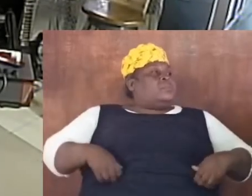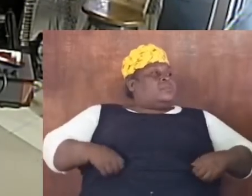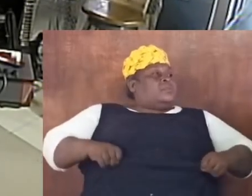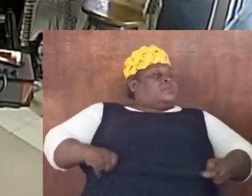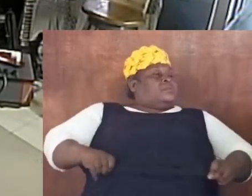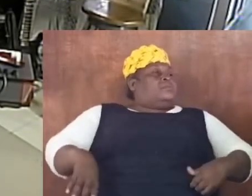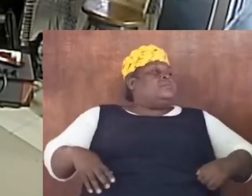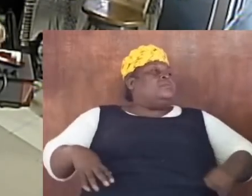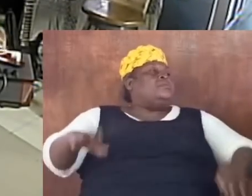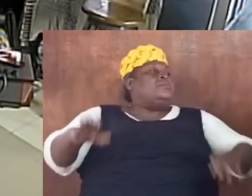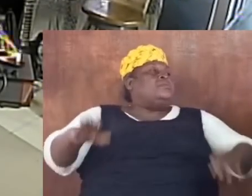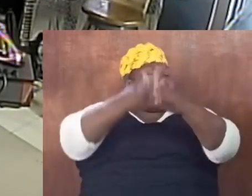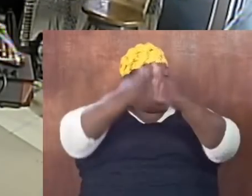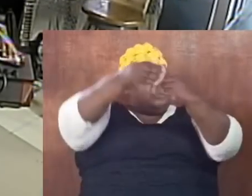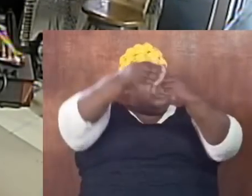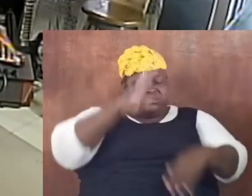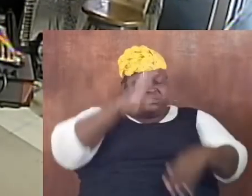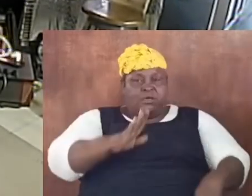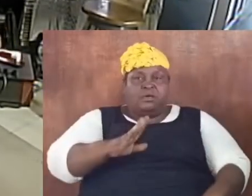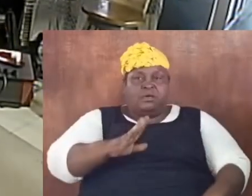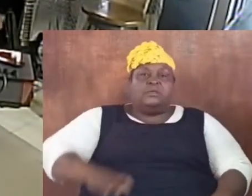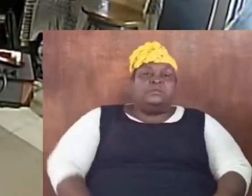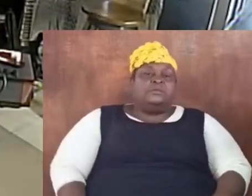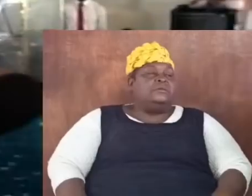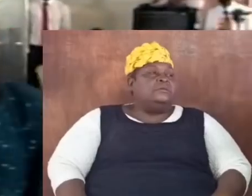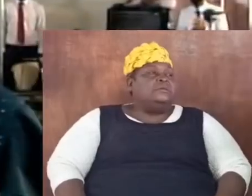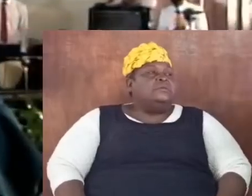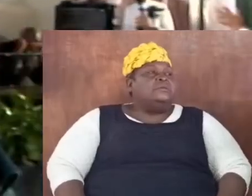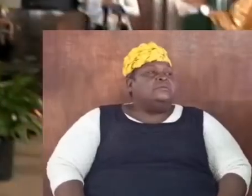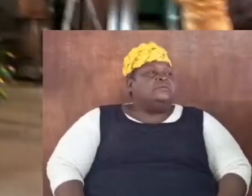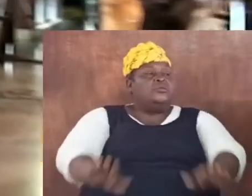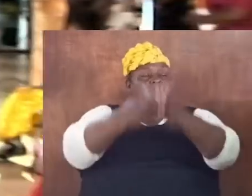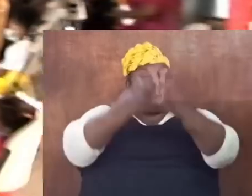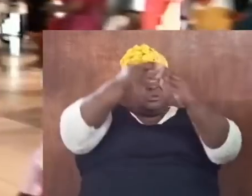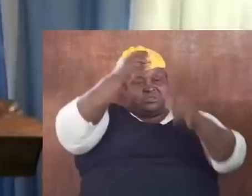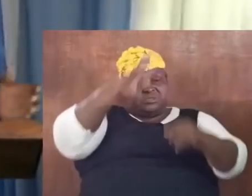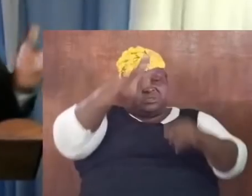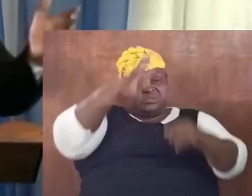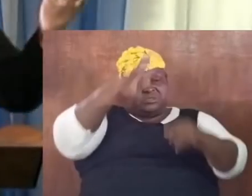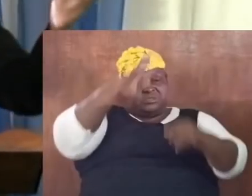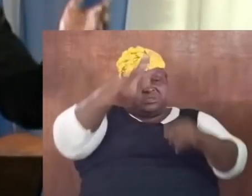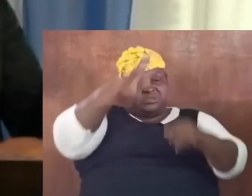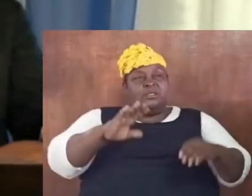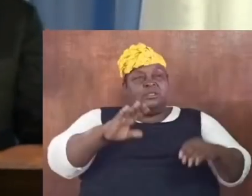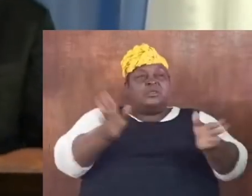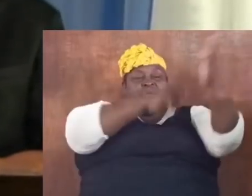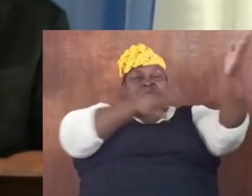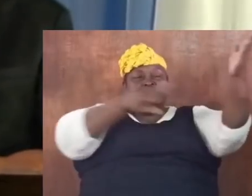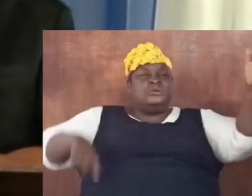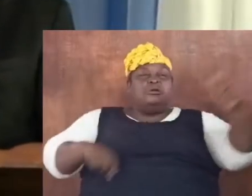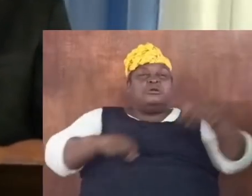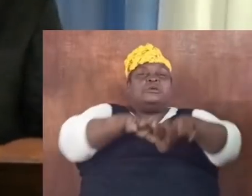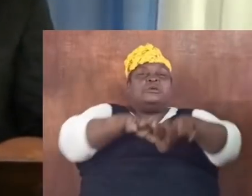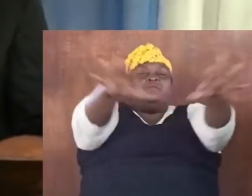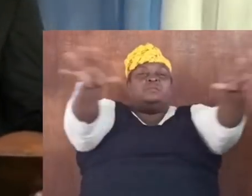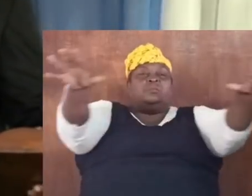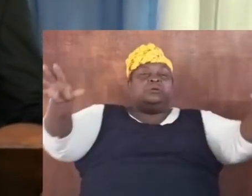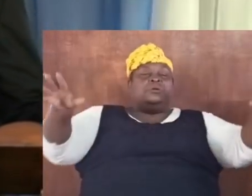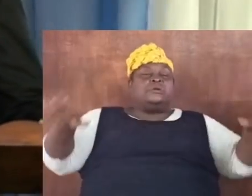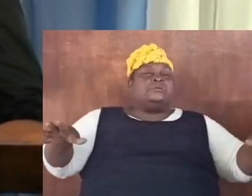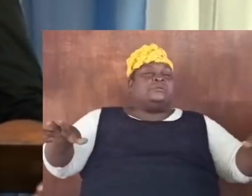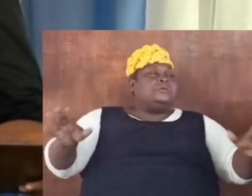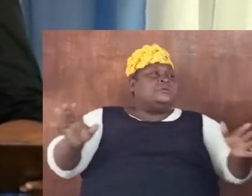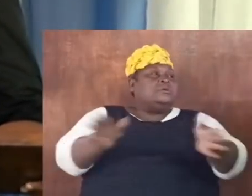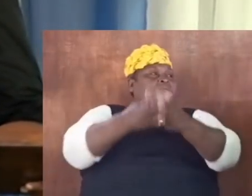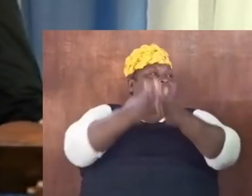Praise God, praise God, praise God. And can we praise the Lord, everybody? Thank you, Sister Daley. Can we